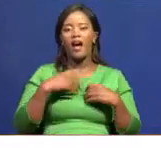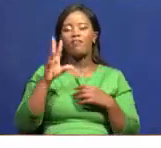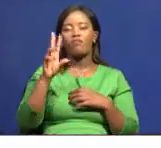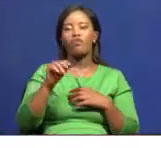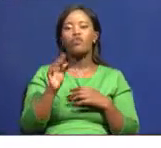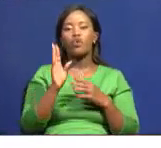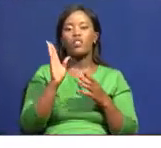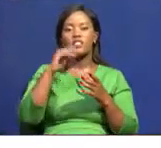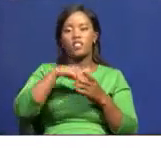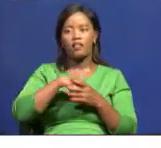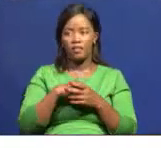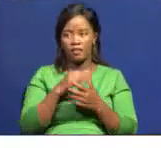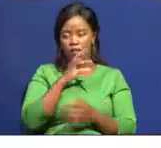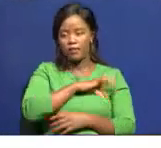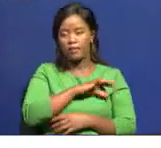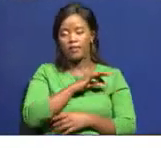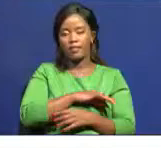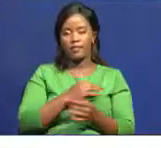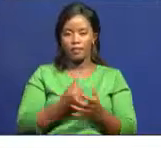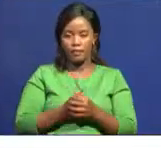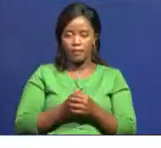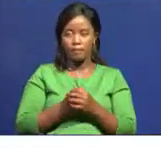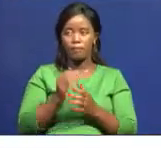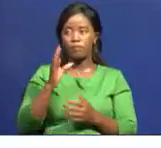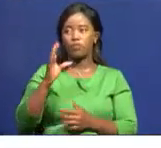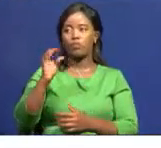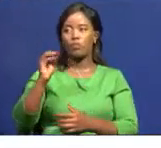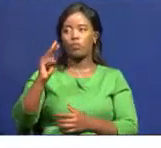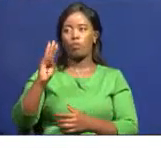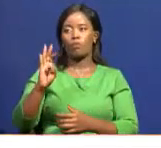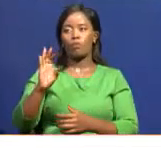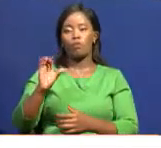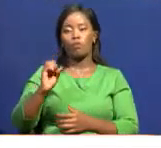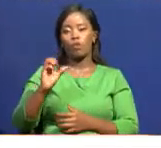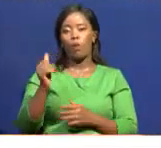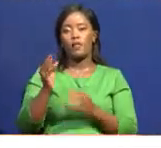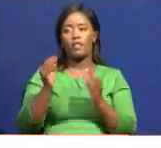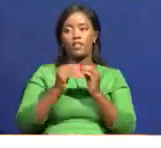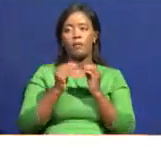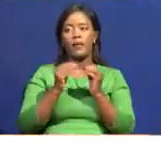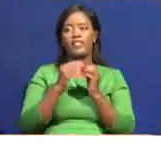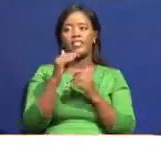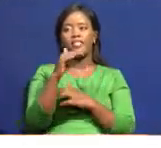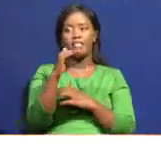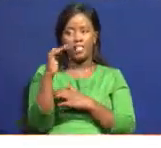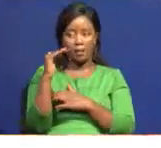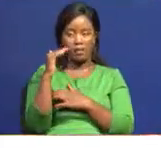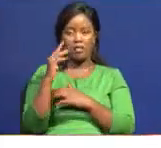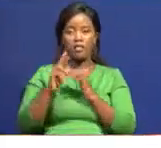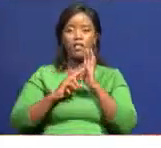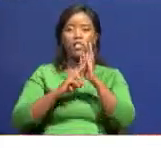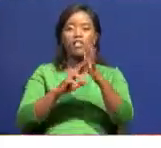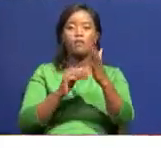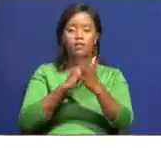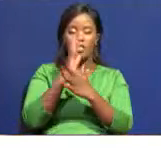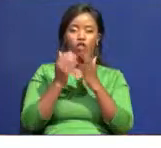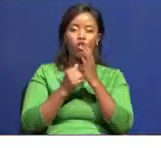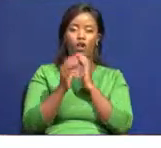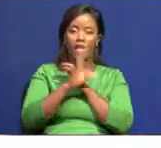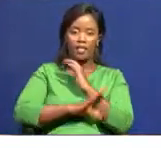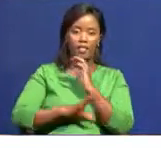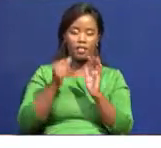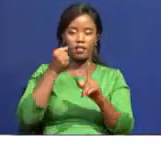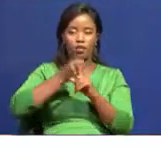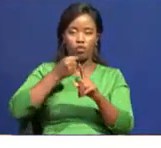next year. The COMESA Competition Commission met diplomats in Zambia representing COMESA member states to push for policy changes